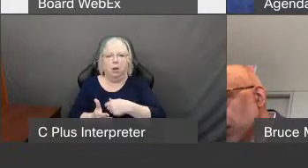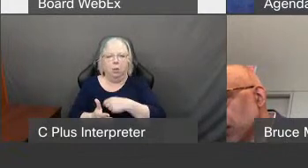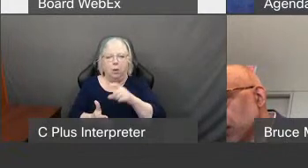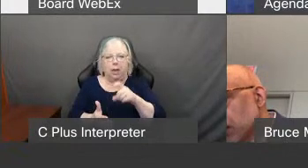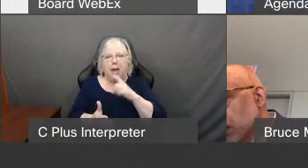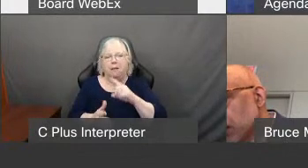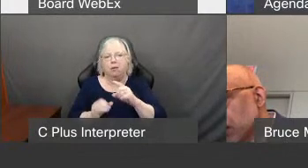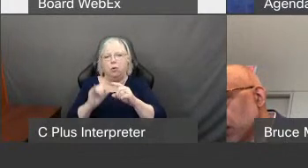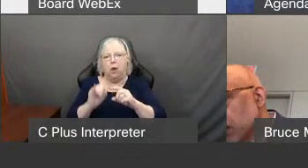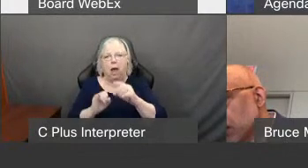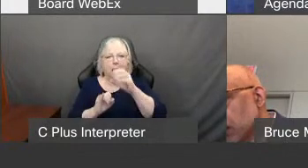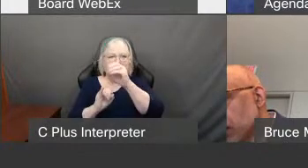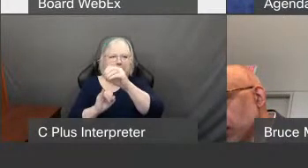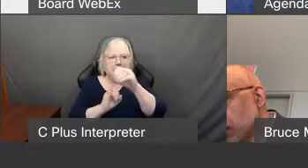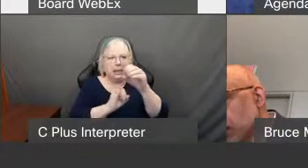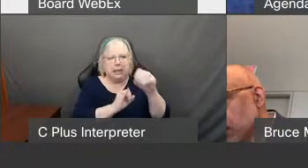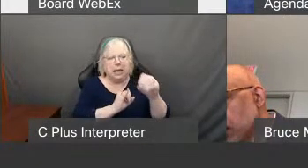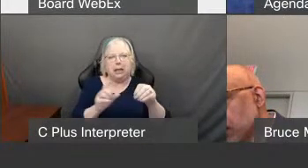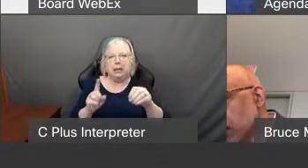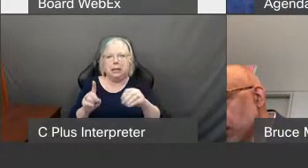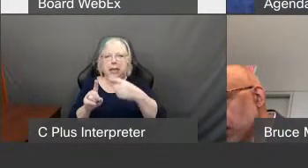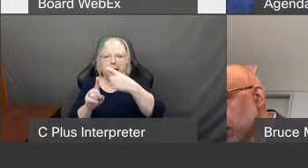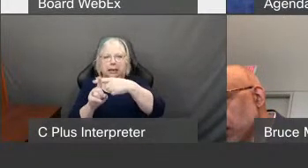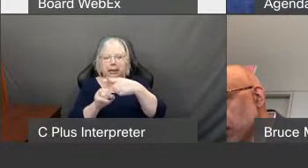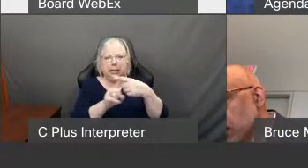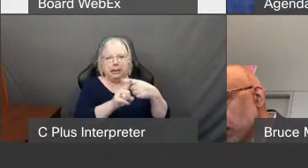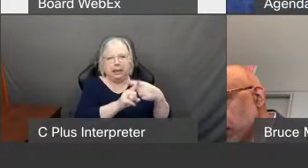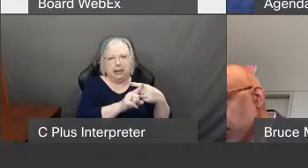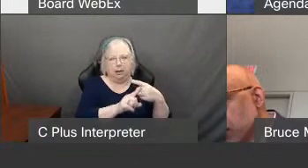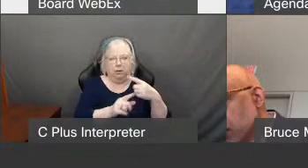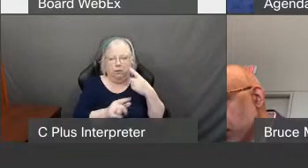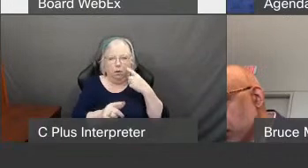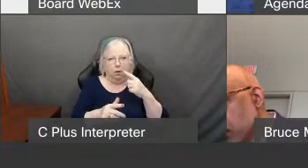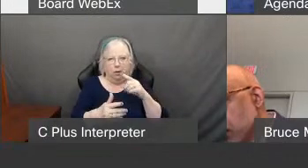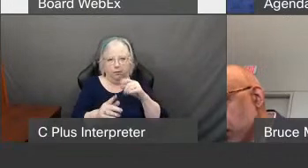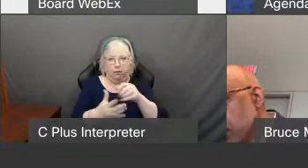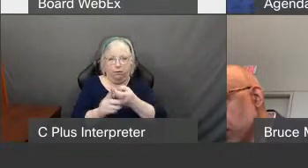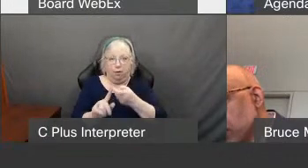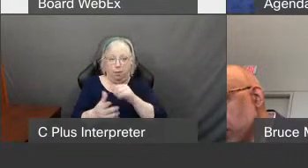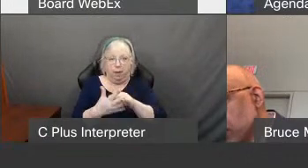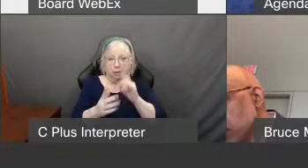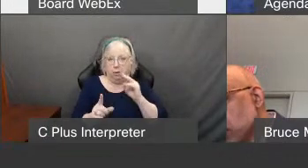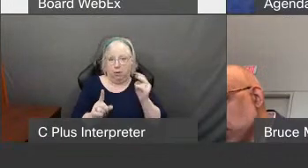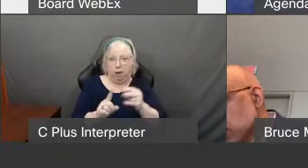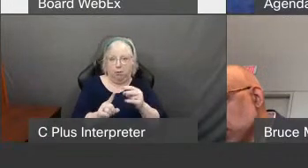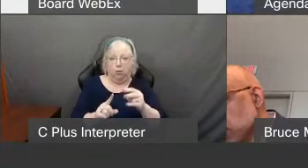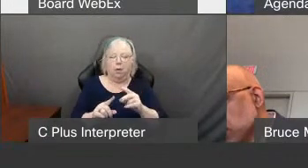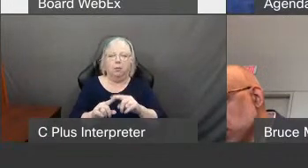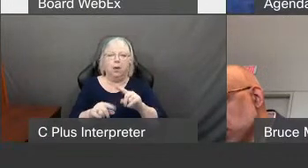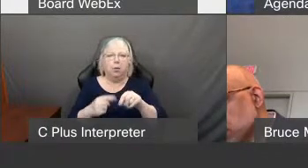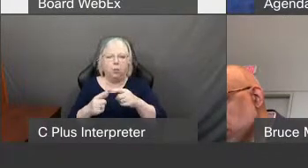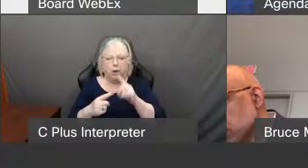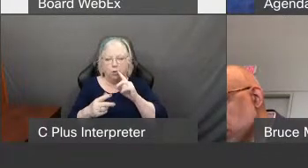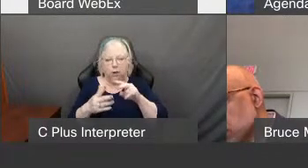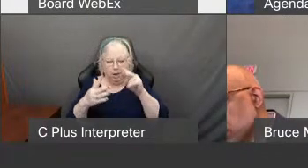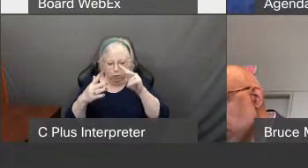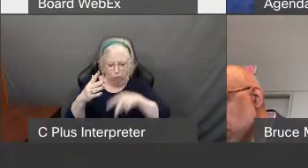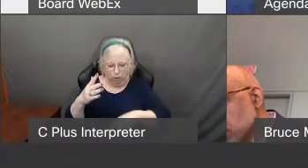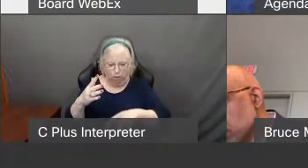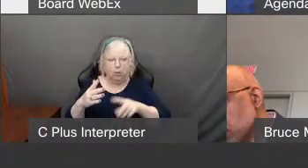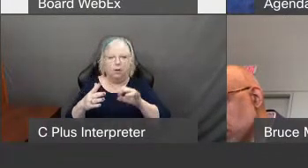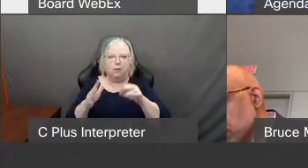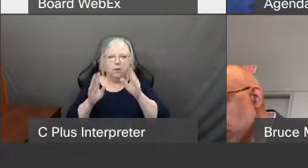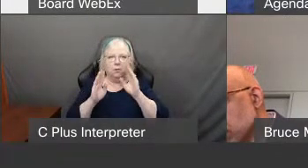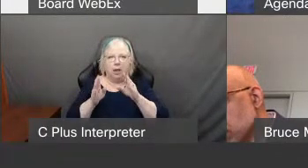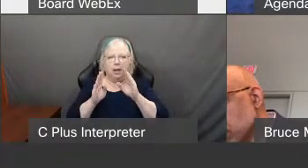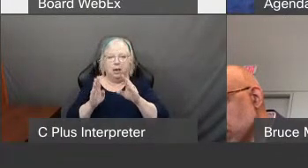all the T's with the subgrantees from that standpoint. But also, when you really look through it, if you've paid attention to